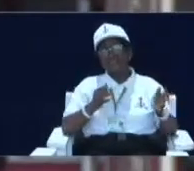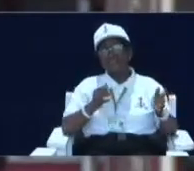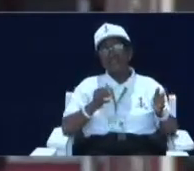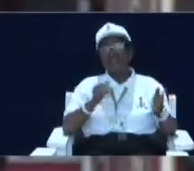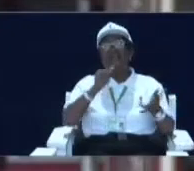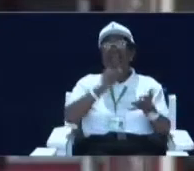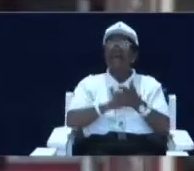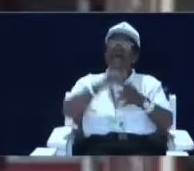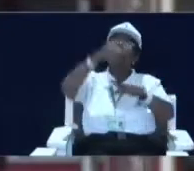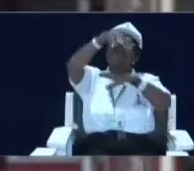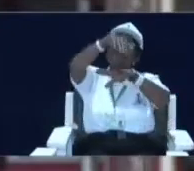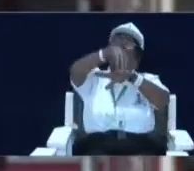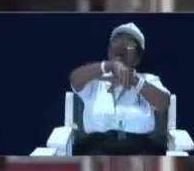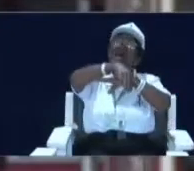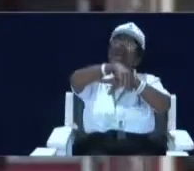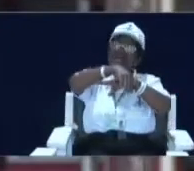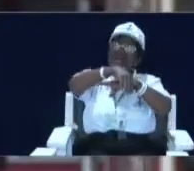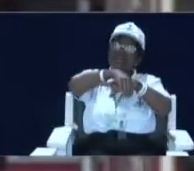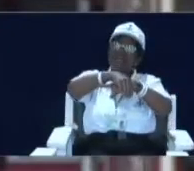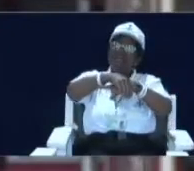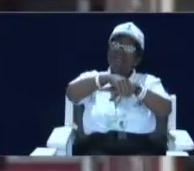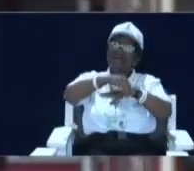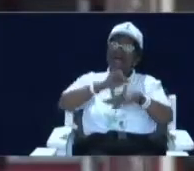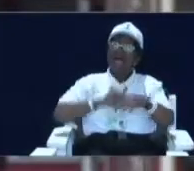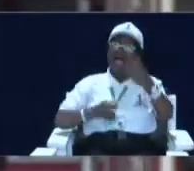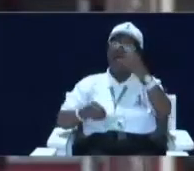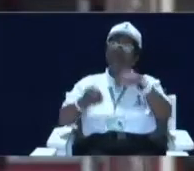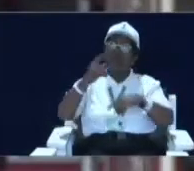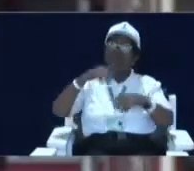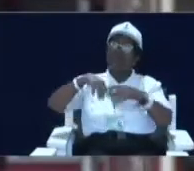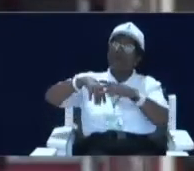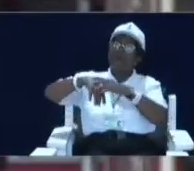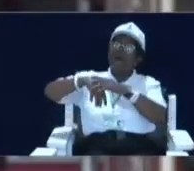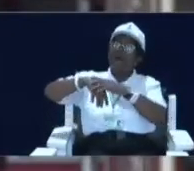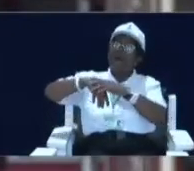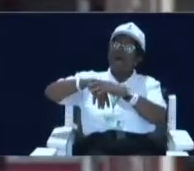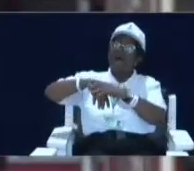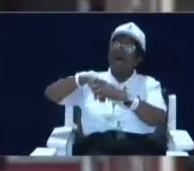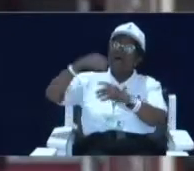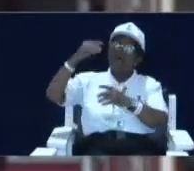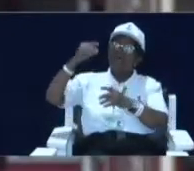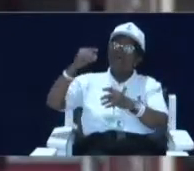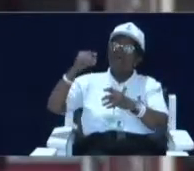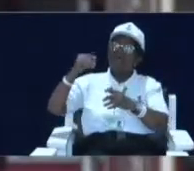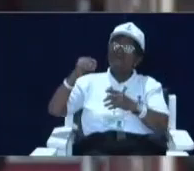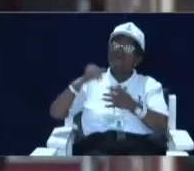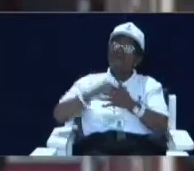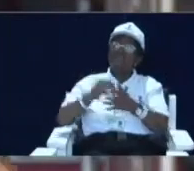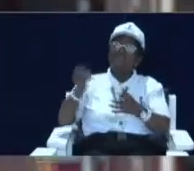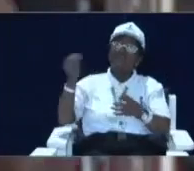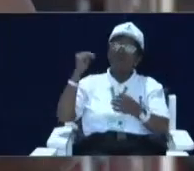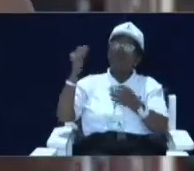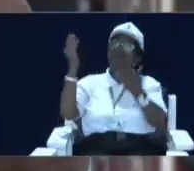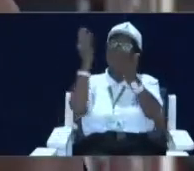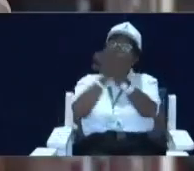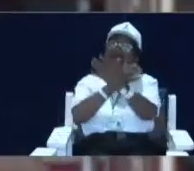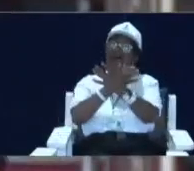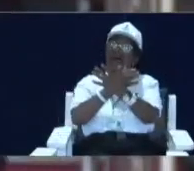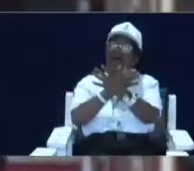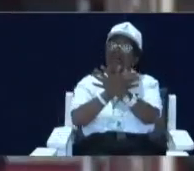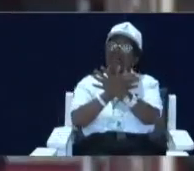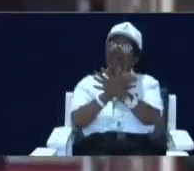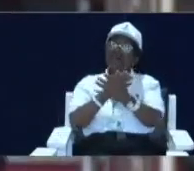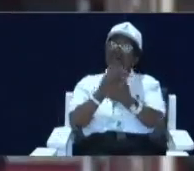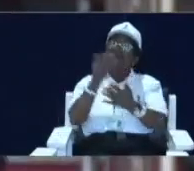That night, I came out when it was totally dark. Came out, was a little bit of